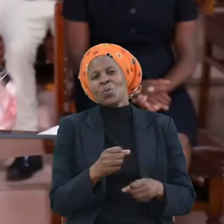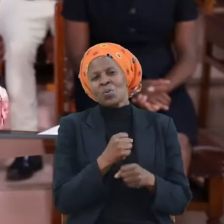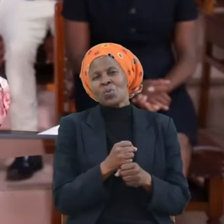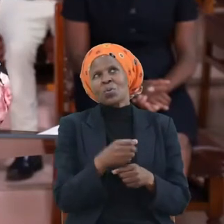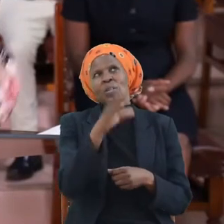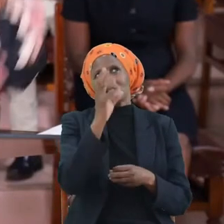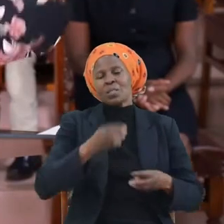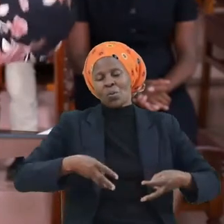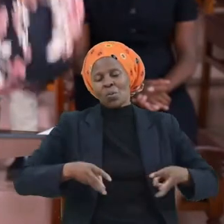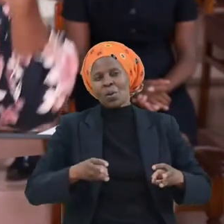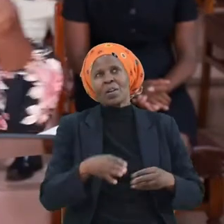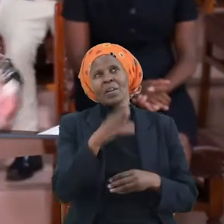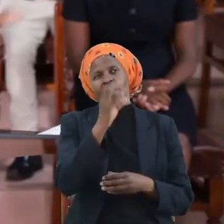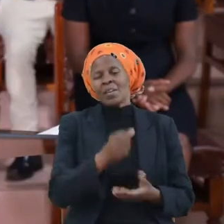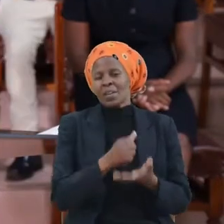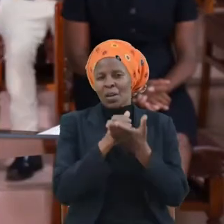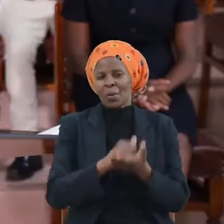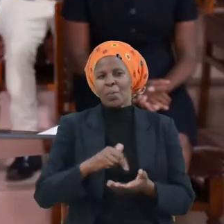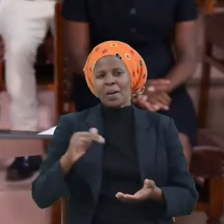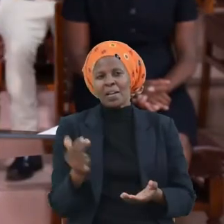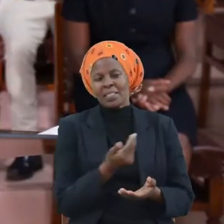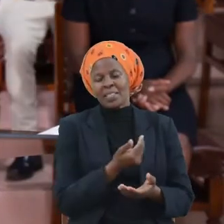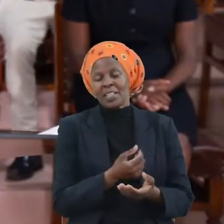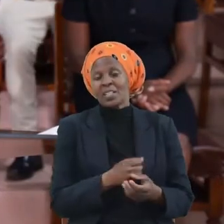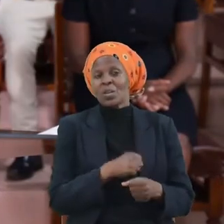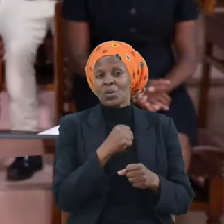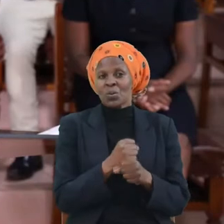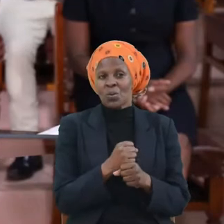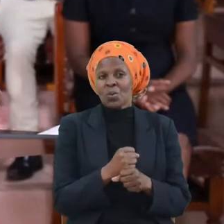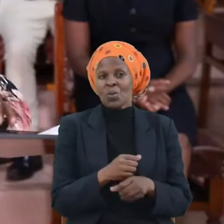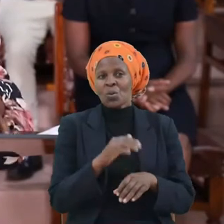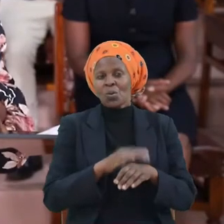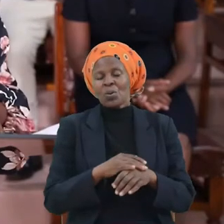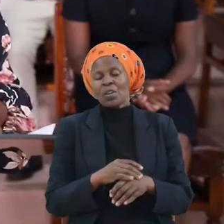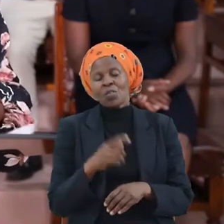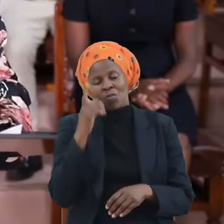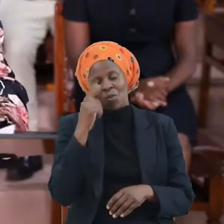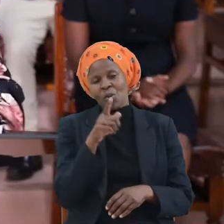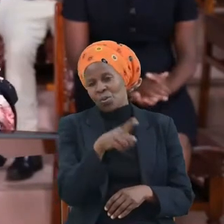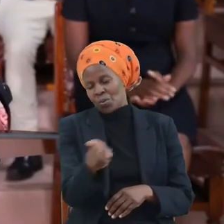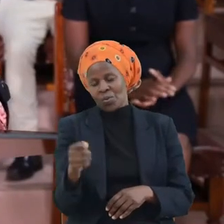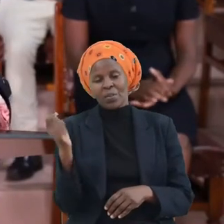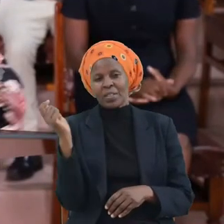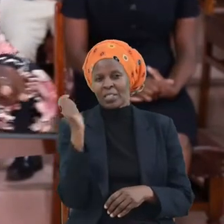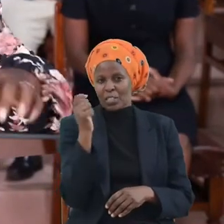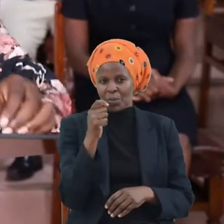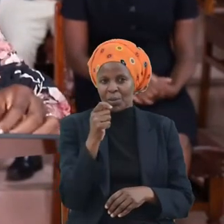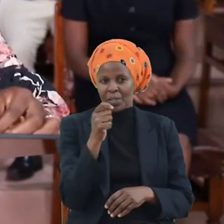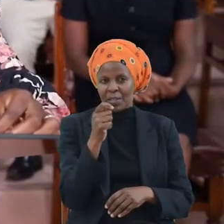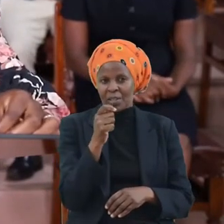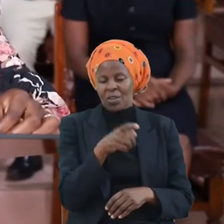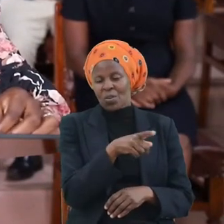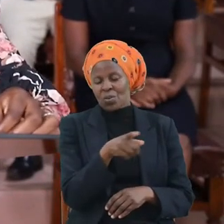will help us, and after all, we'll turn those challenges to a testimony. We also